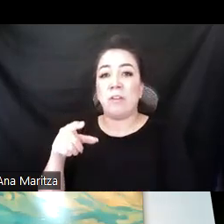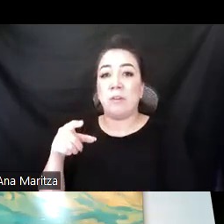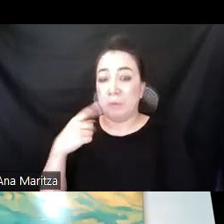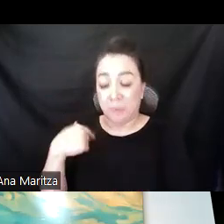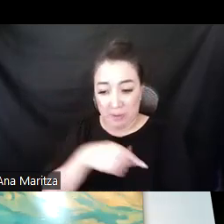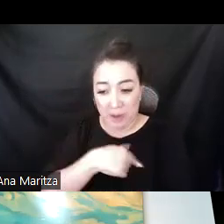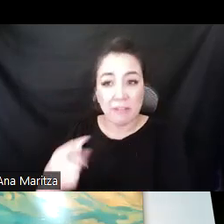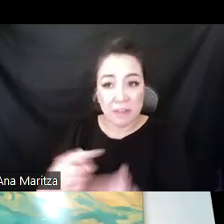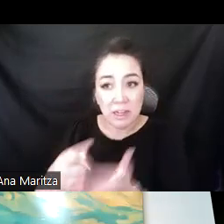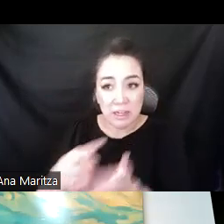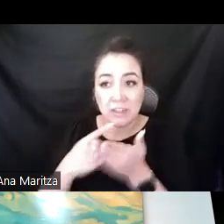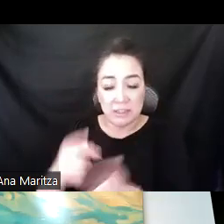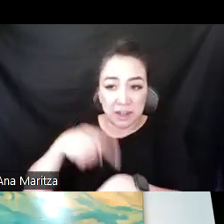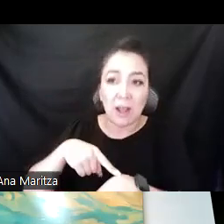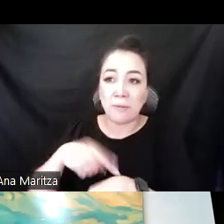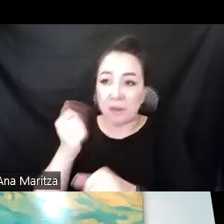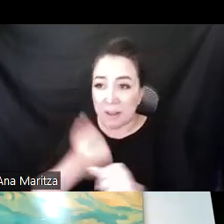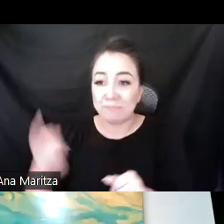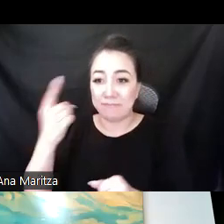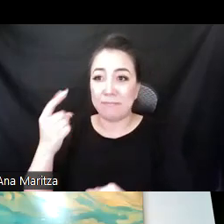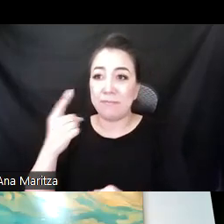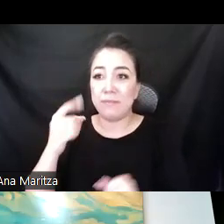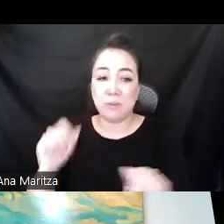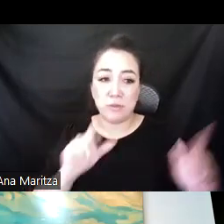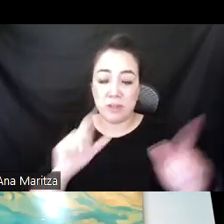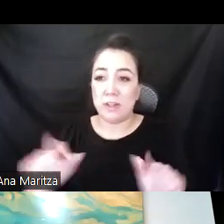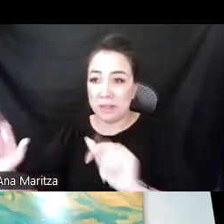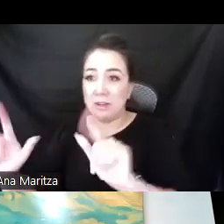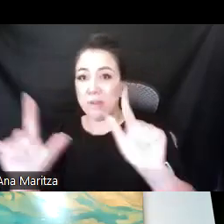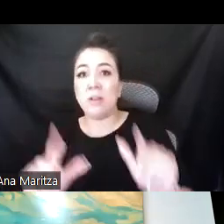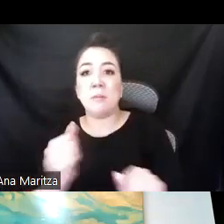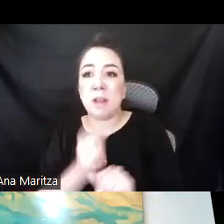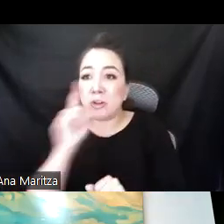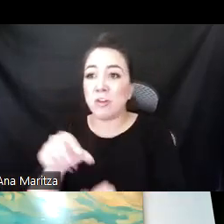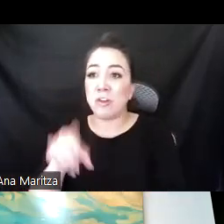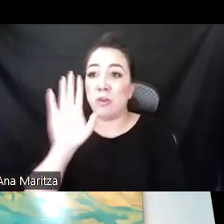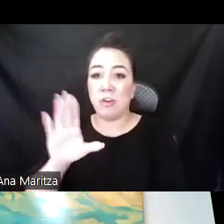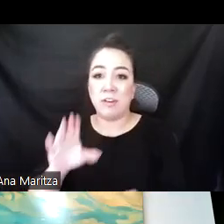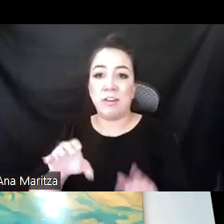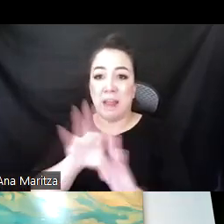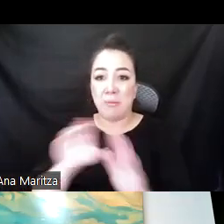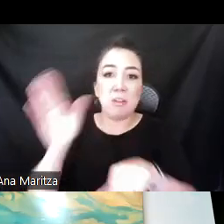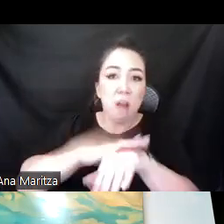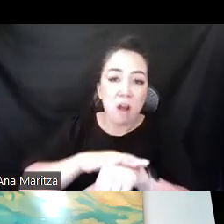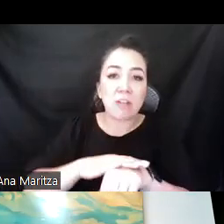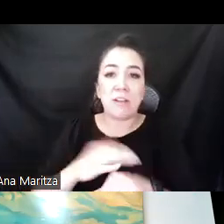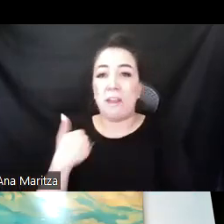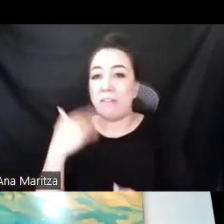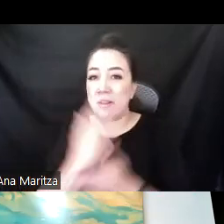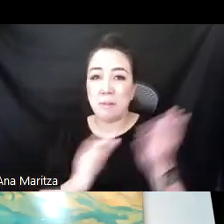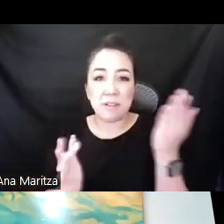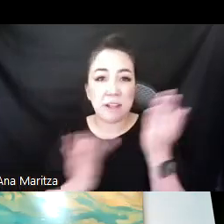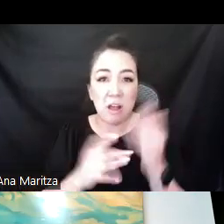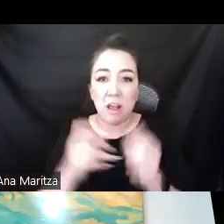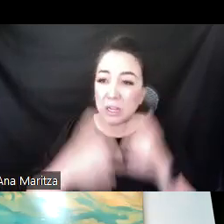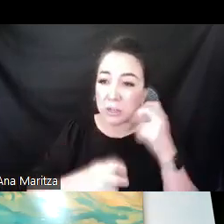discussion periods where everybody's screens are up, if you could make sure that your camera's on, and if you're having some kind of technological issue